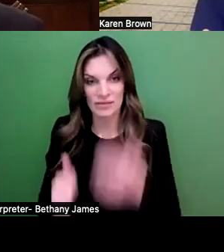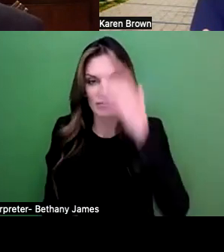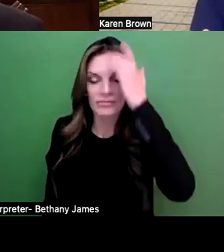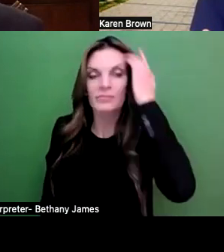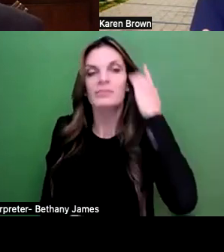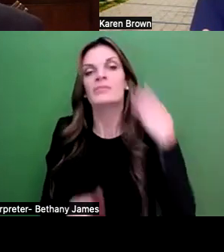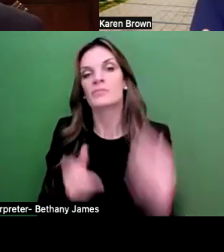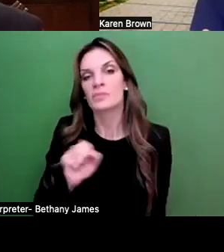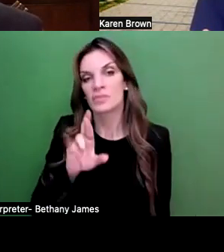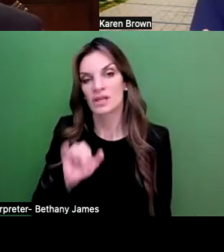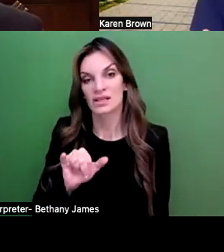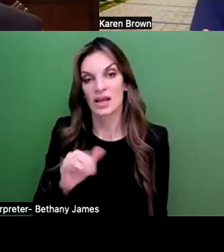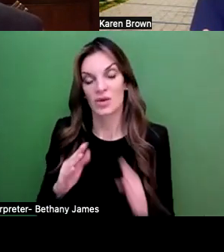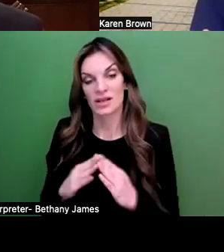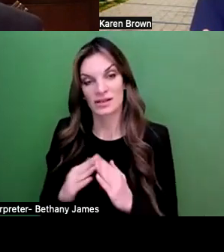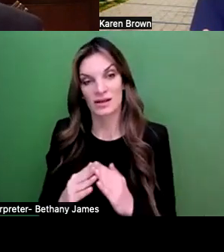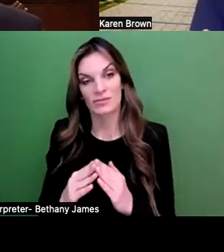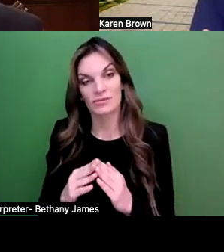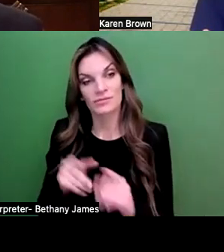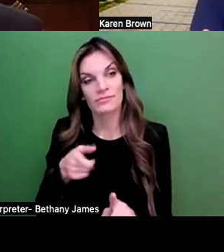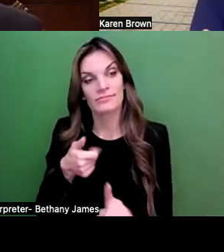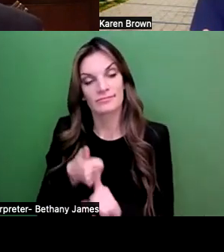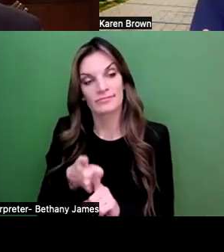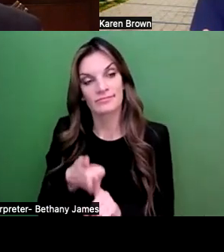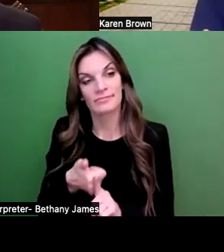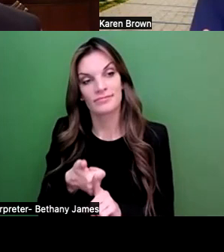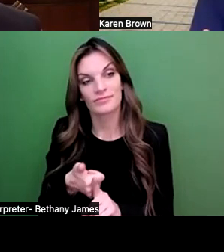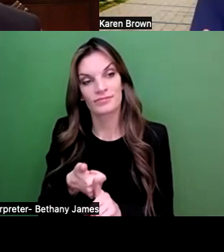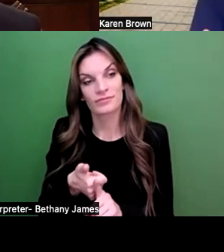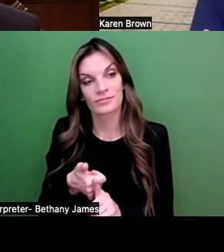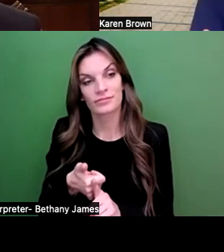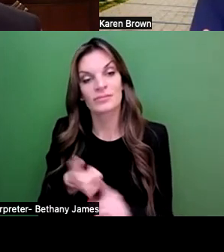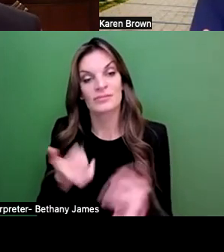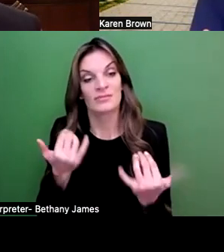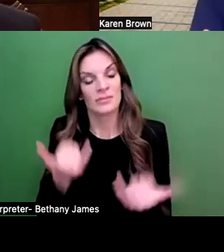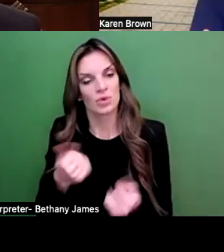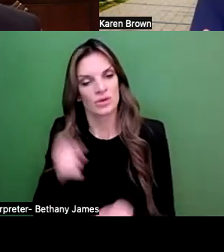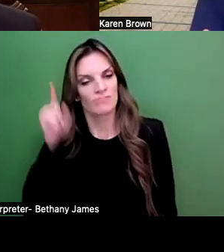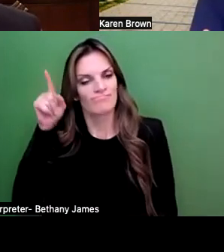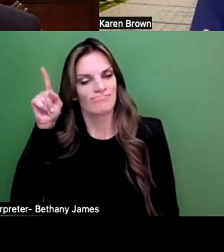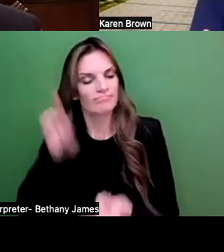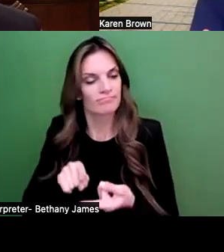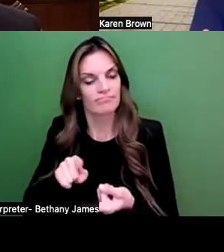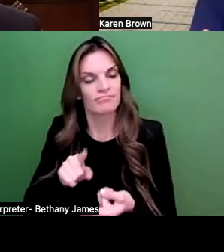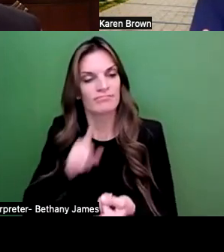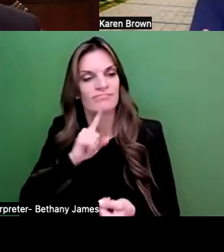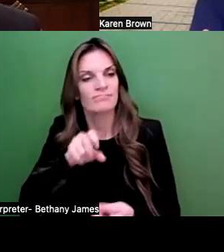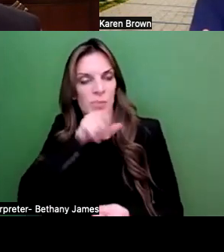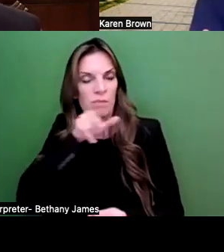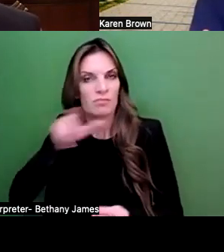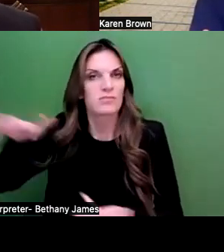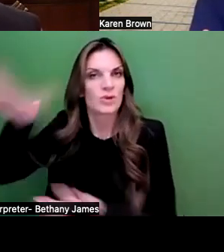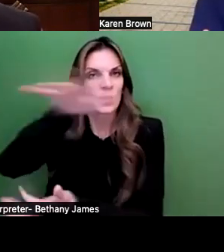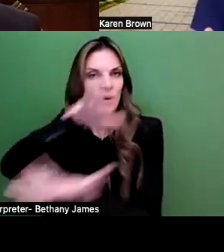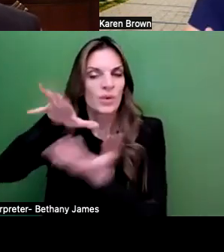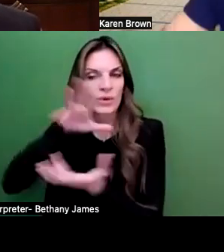Tarrytown is in the forefront of the effort to lower its carbon footprint. What more can be done? And we'll